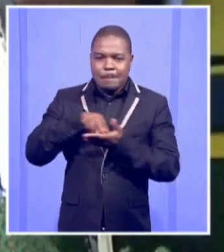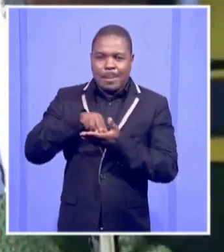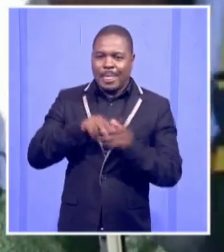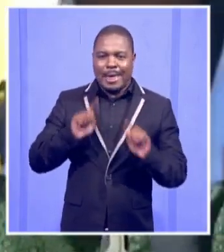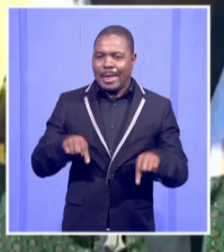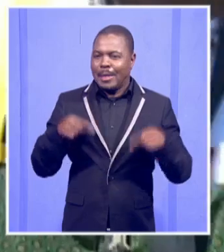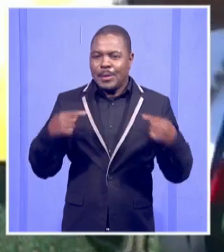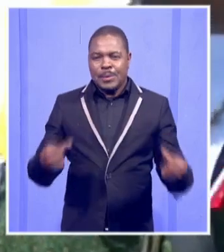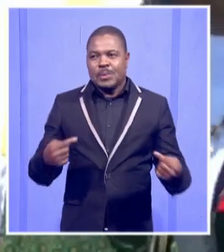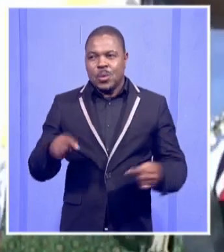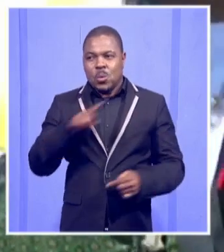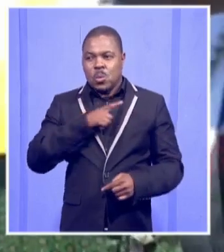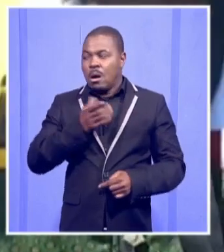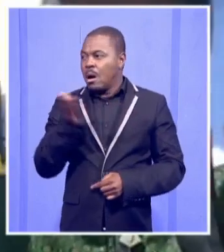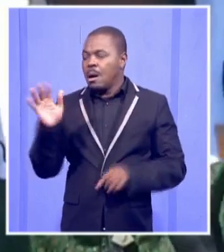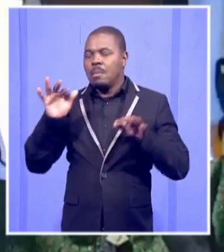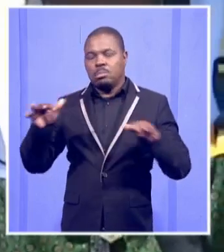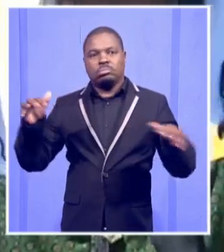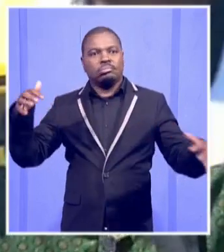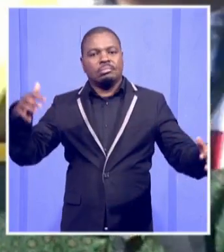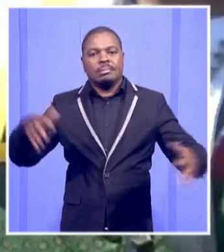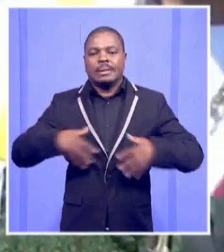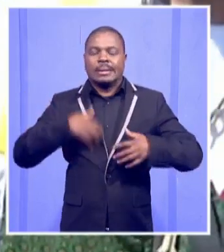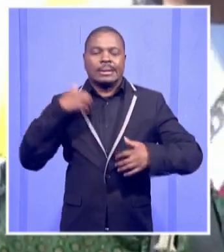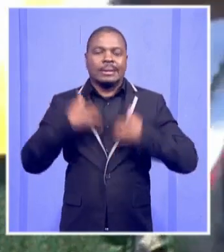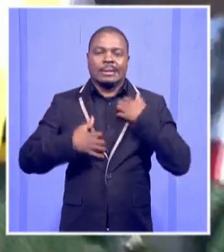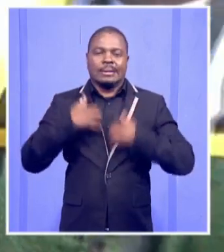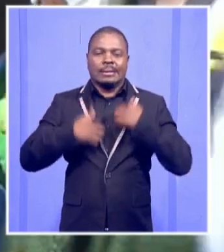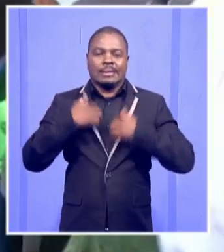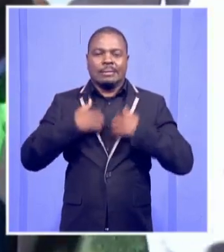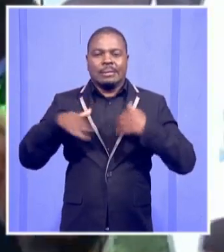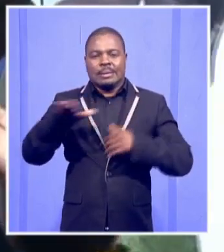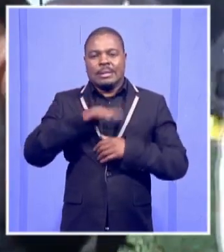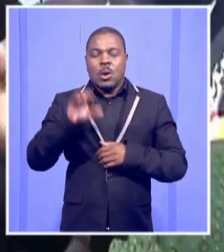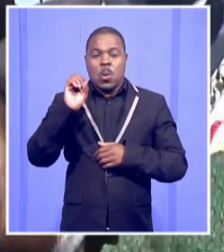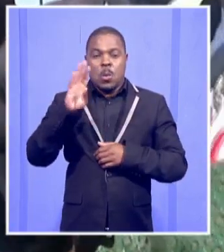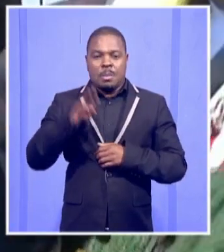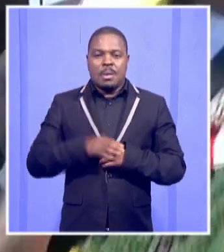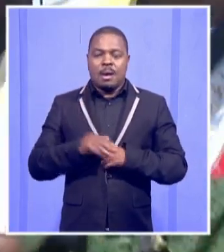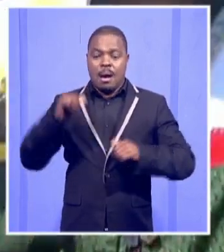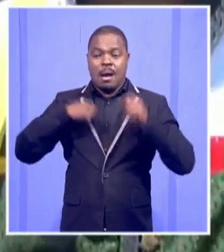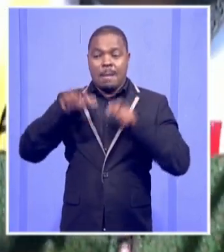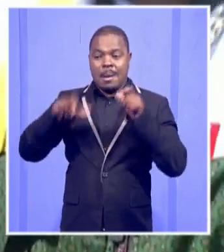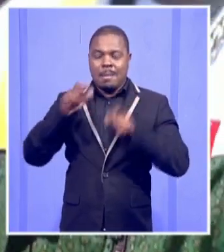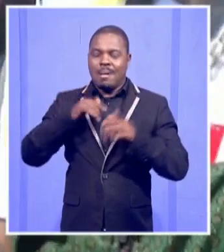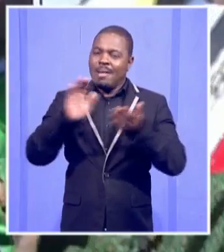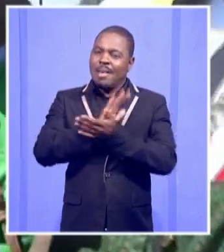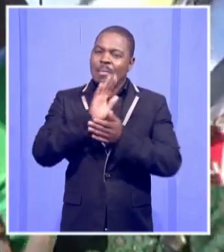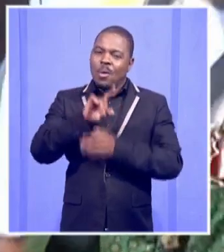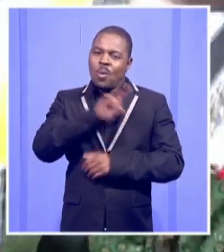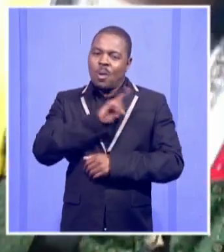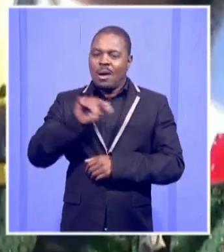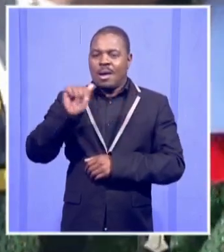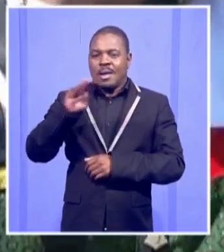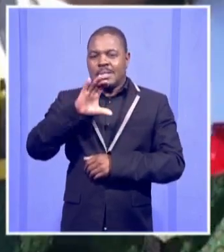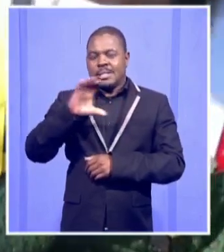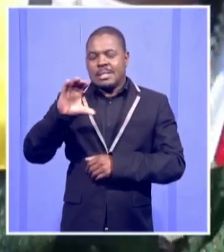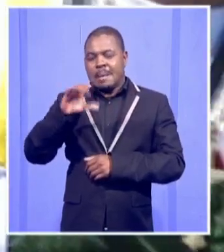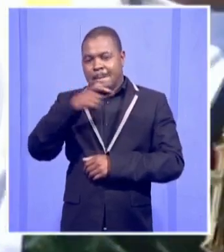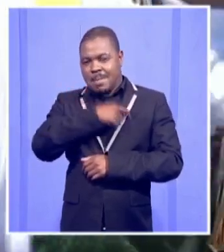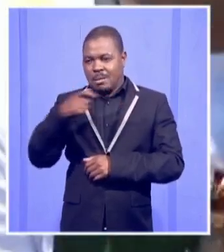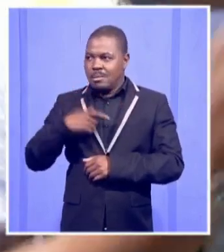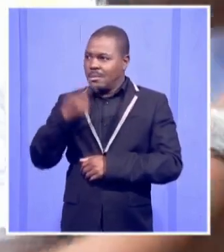the excitement that is happening in Bloemfontein. The artists are very happy that they are performing for the president of the ANC, and they